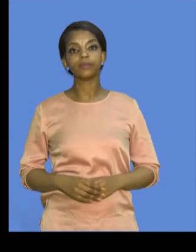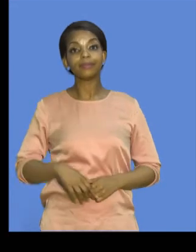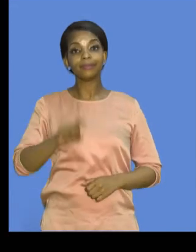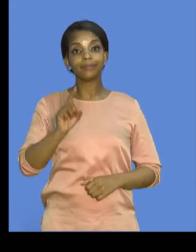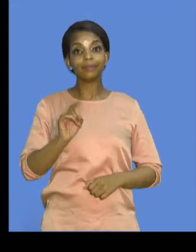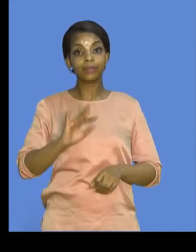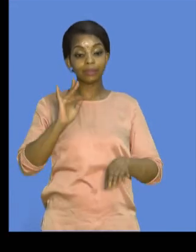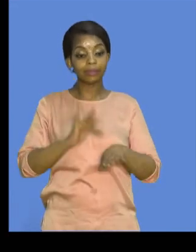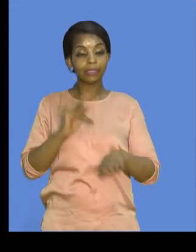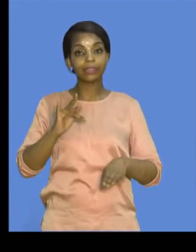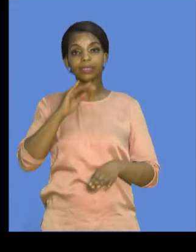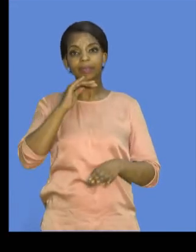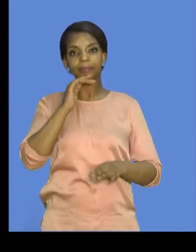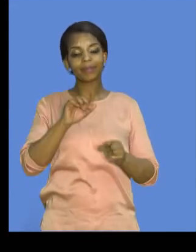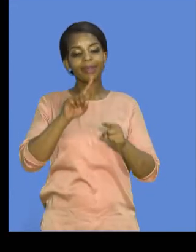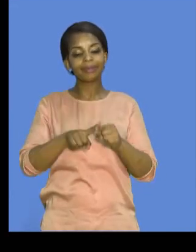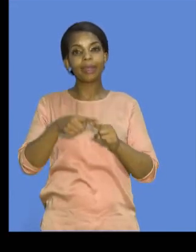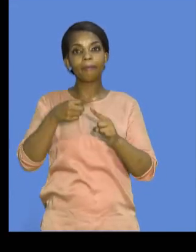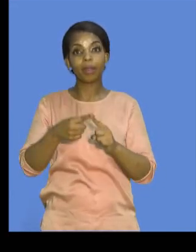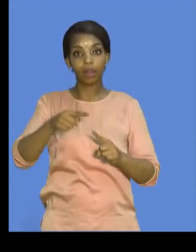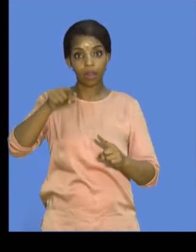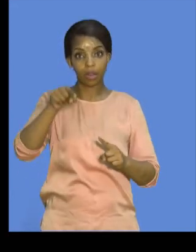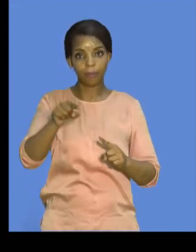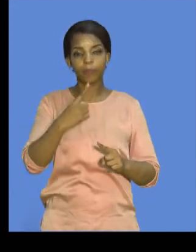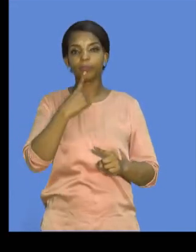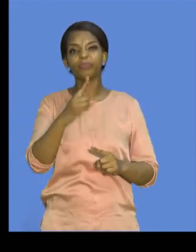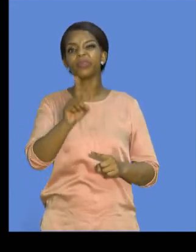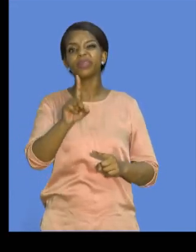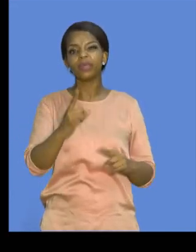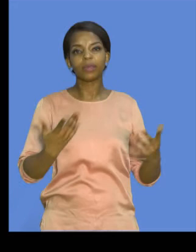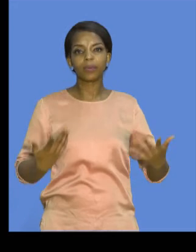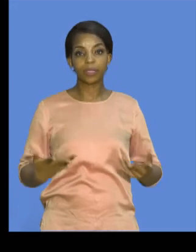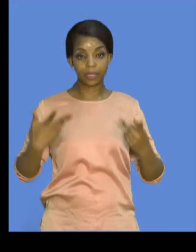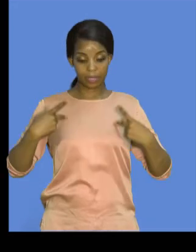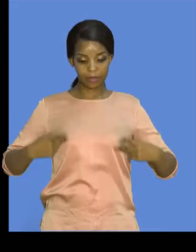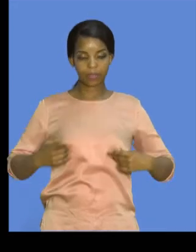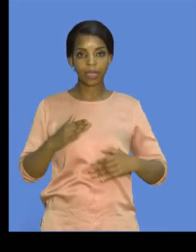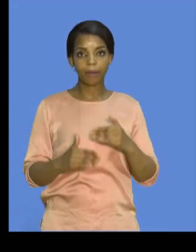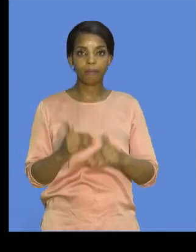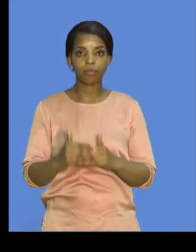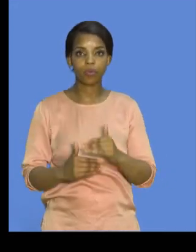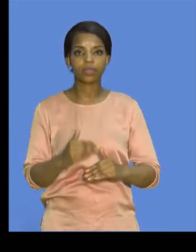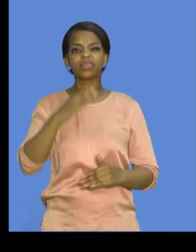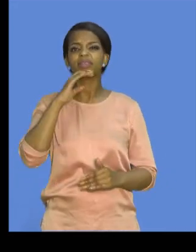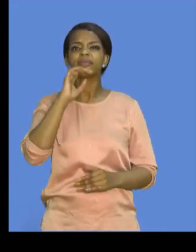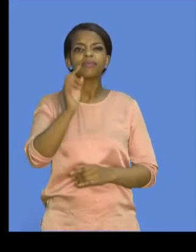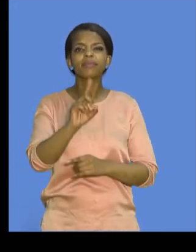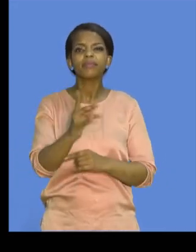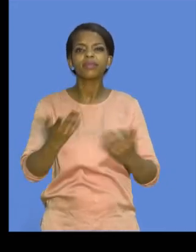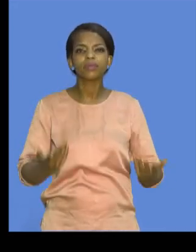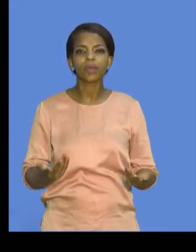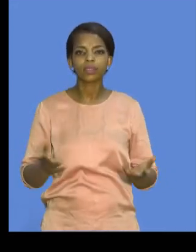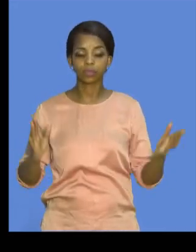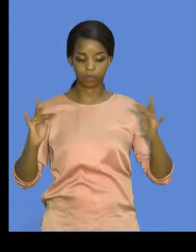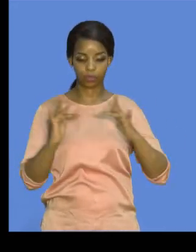actually an example of what we call a physical process. What do we mean? They come into contact with each other. And as long as these